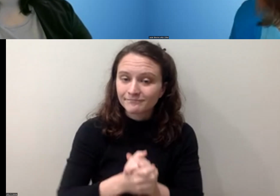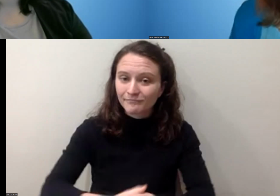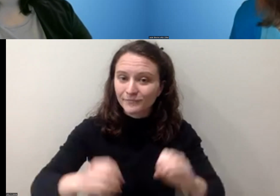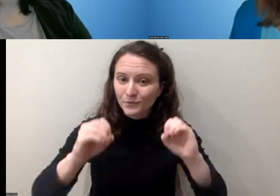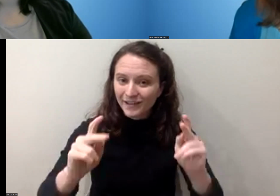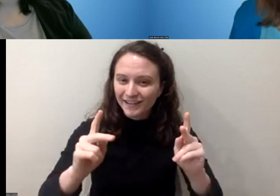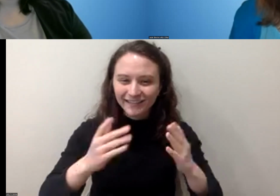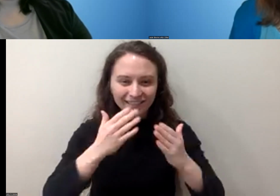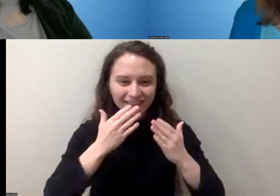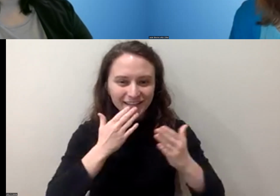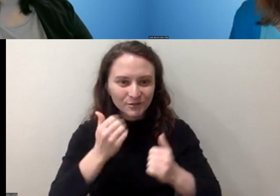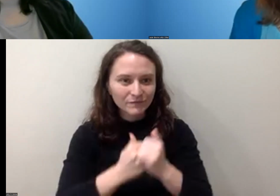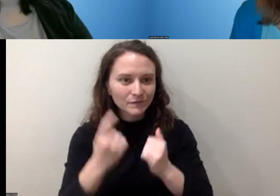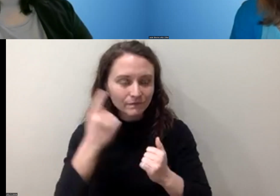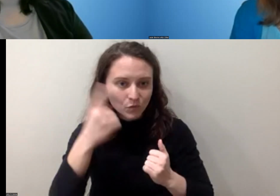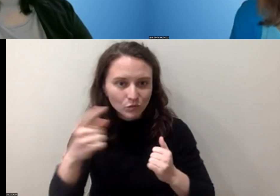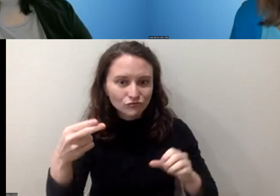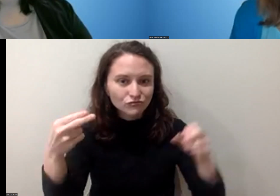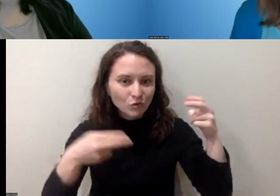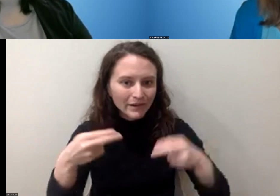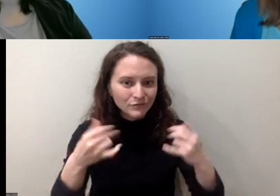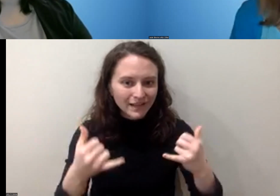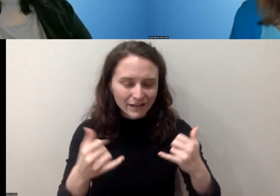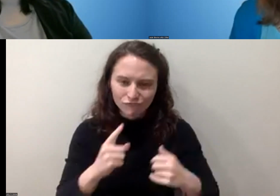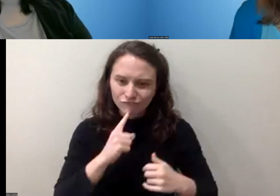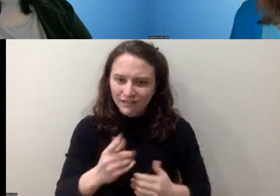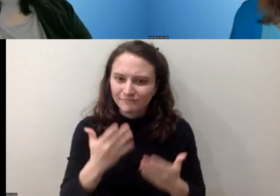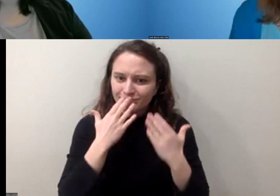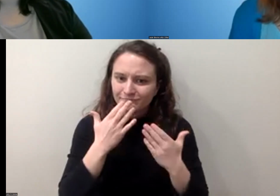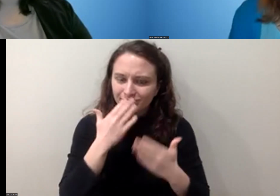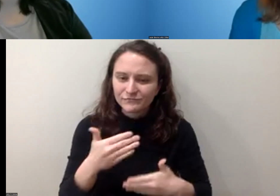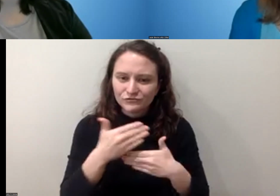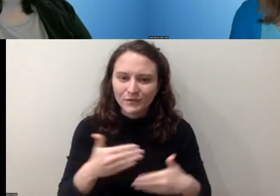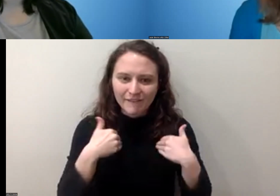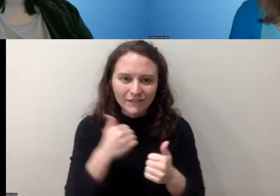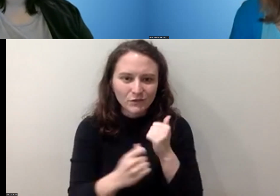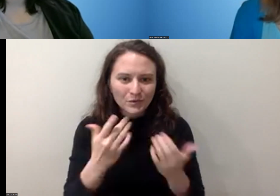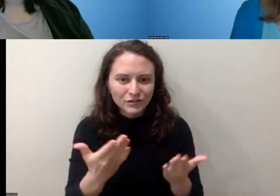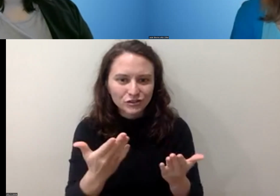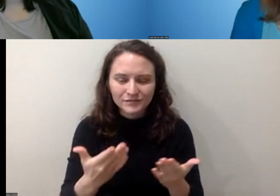Thank you all so much. We really appreciated having you all here. Thank you, everyone.